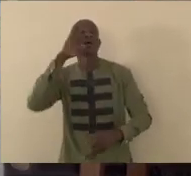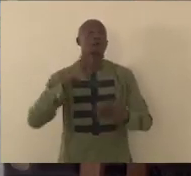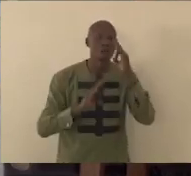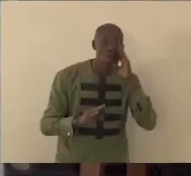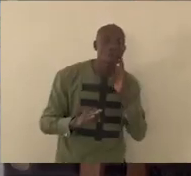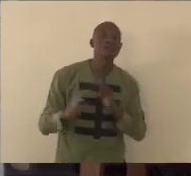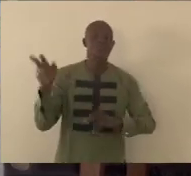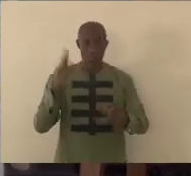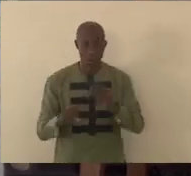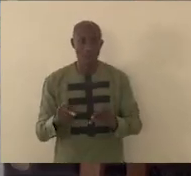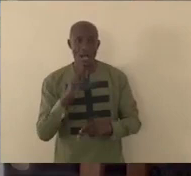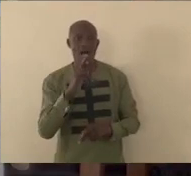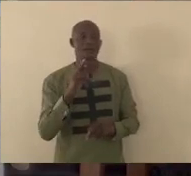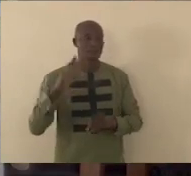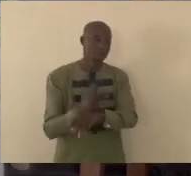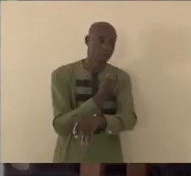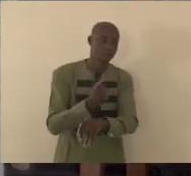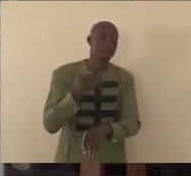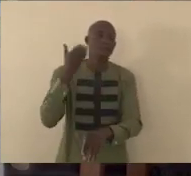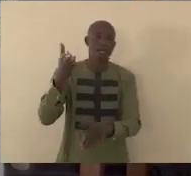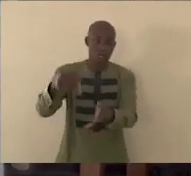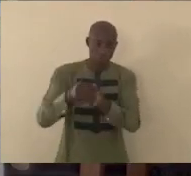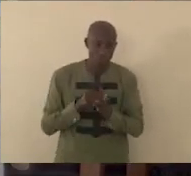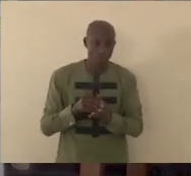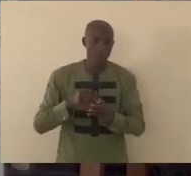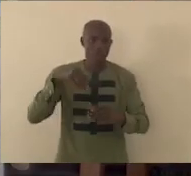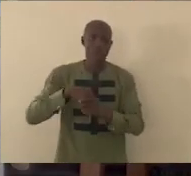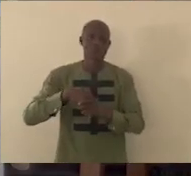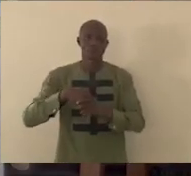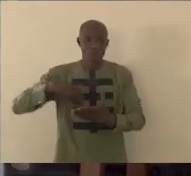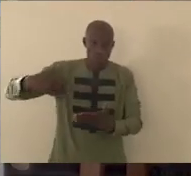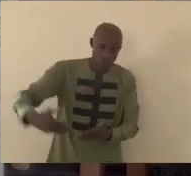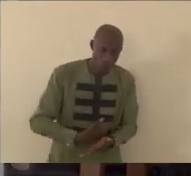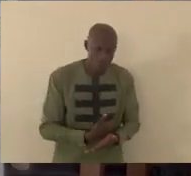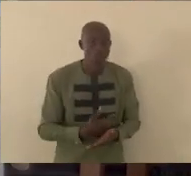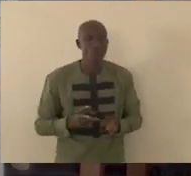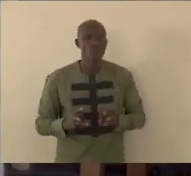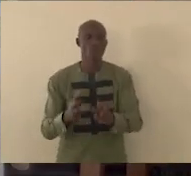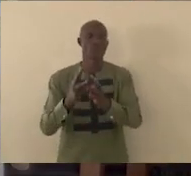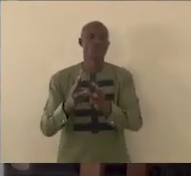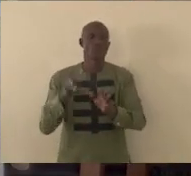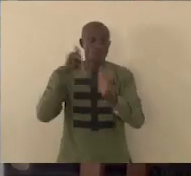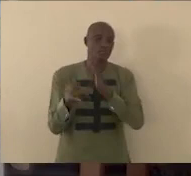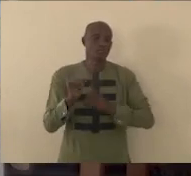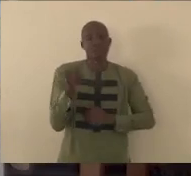persons, unfortunately, are now taking their own lives in a new wave of suicidality.